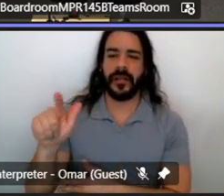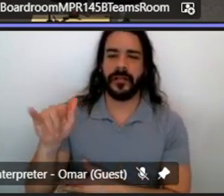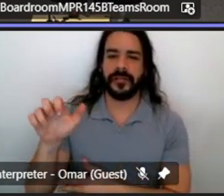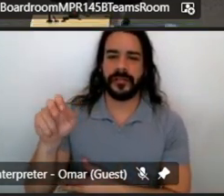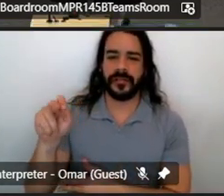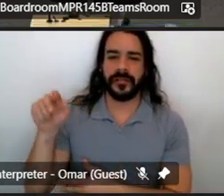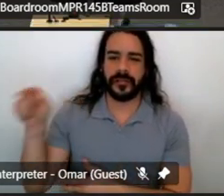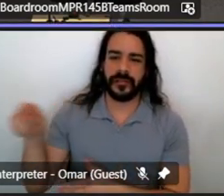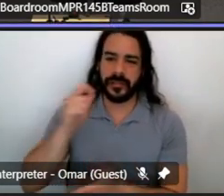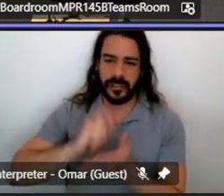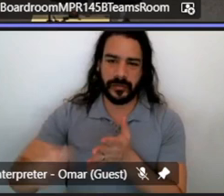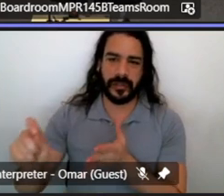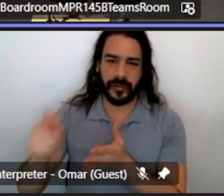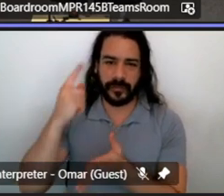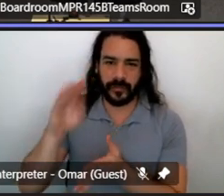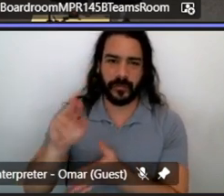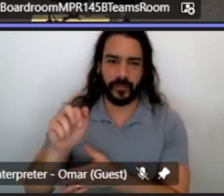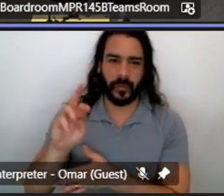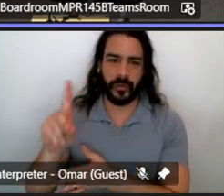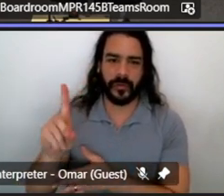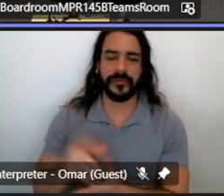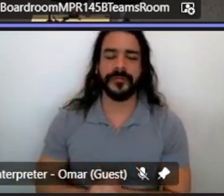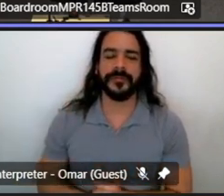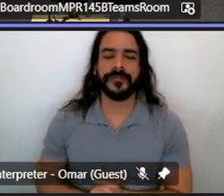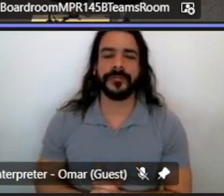Ellison, Metro's Board Corporate Secretary.